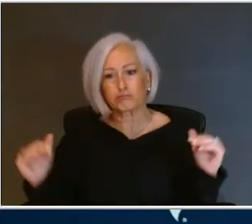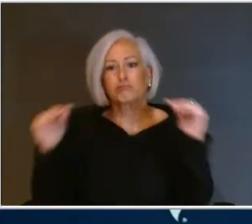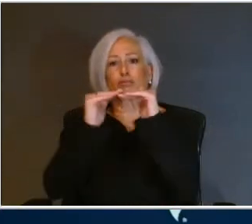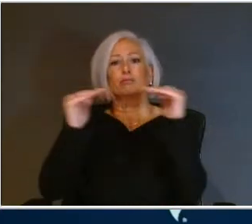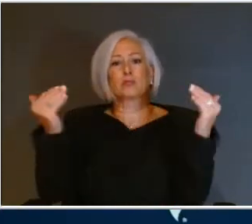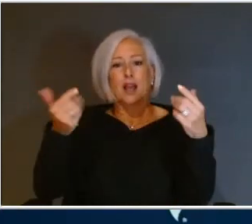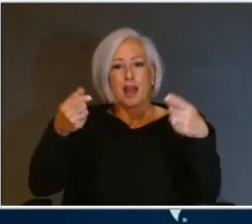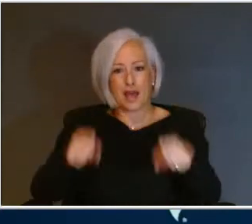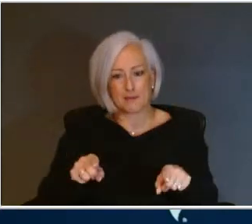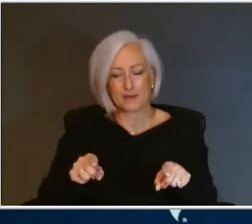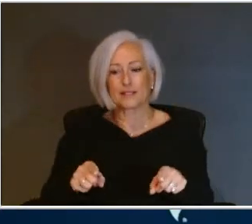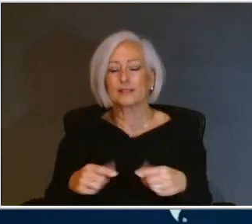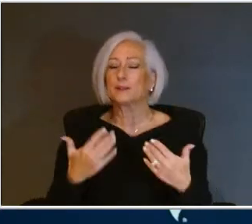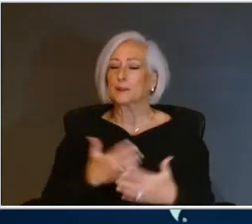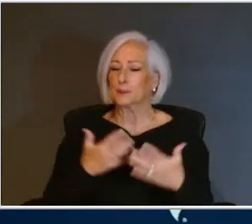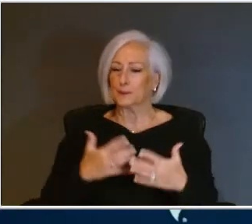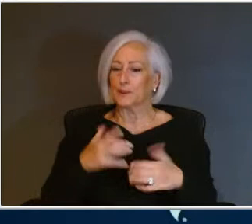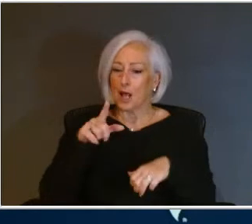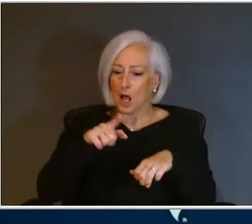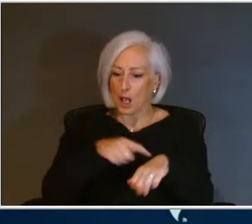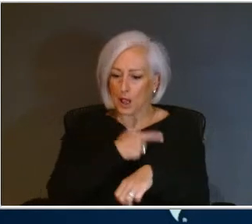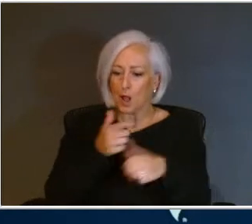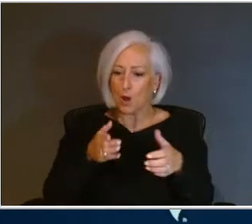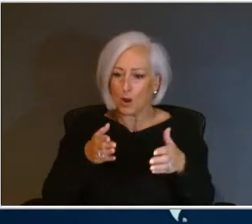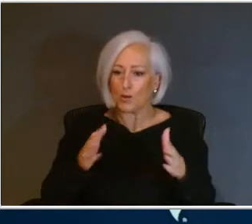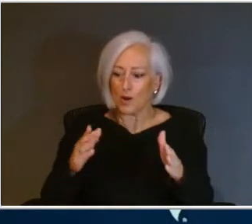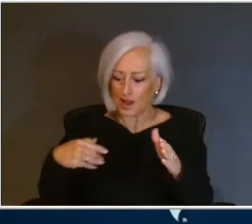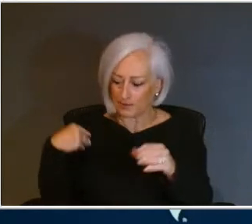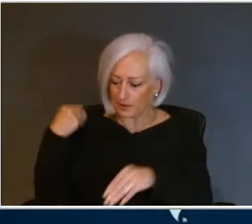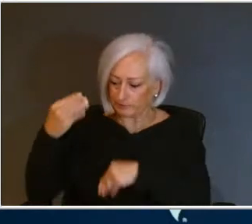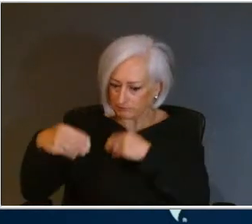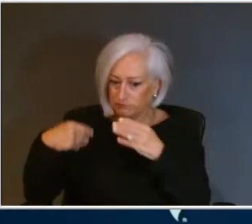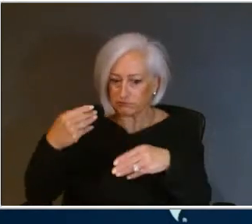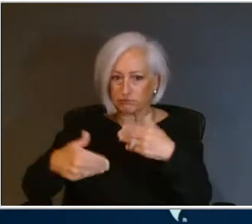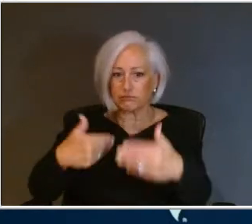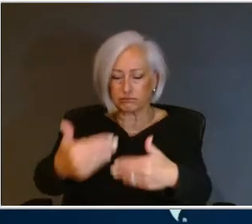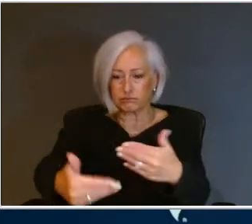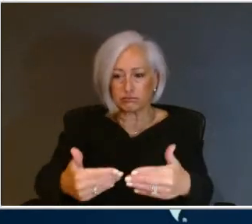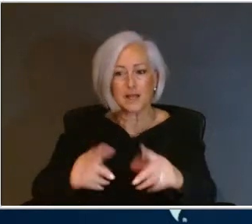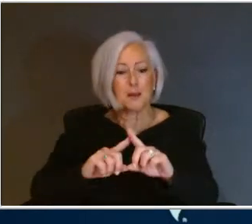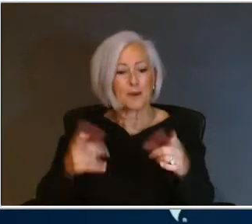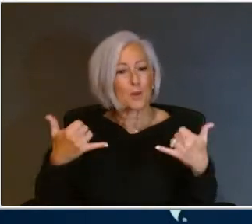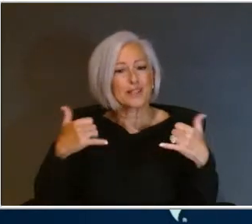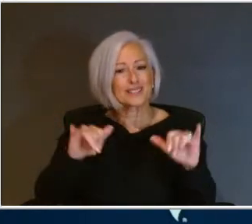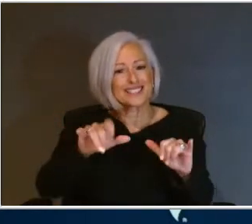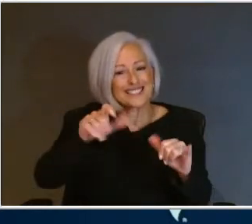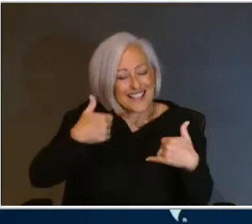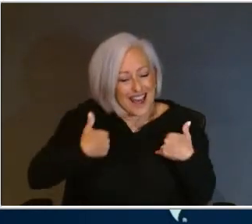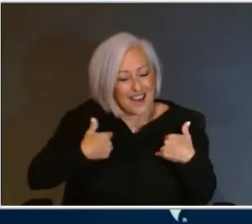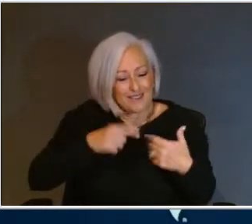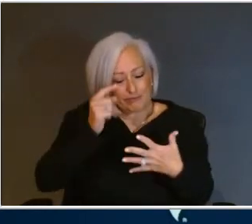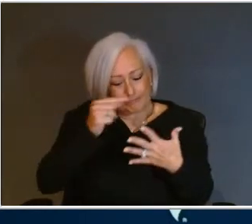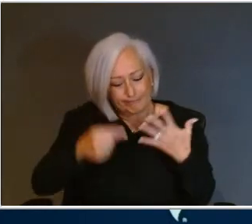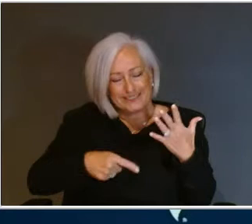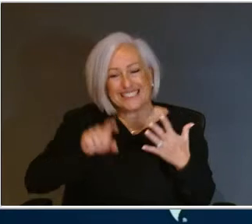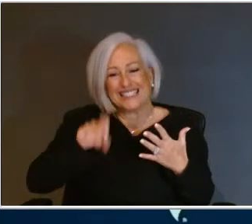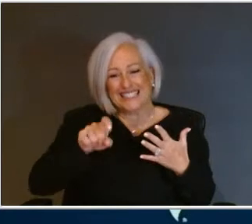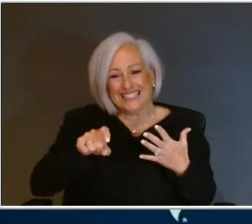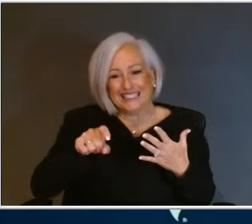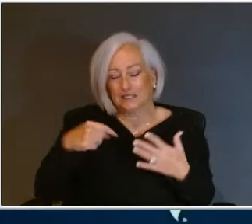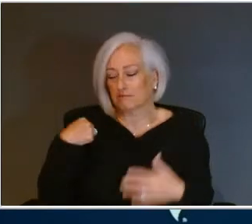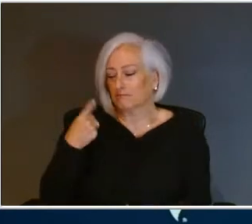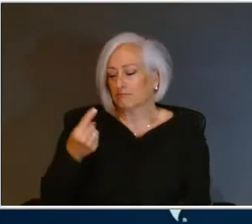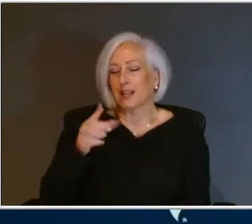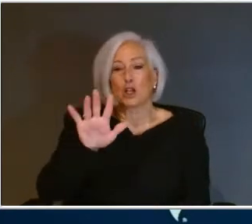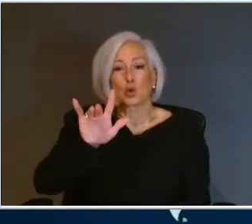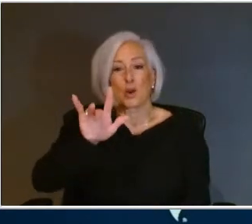that being said, there's still huge gaps that need to be addressed. So we know that in the last 25 years, the research shows that boys